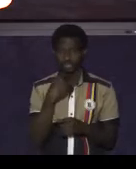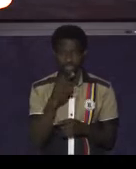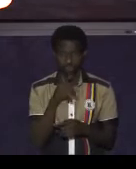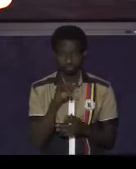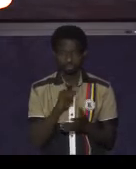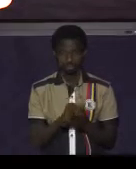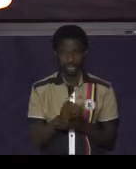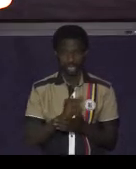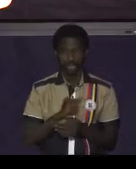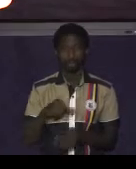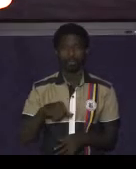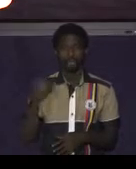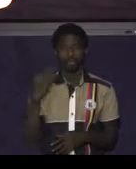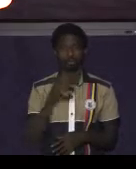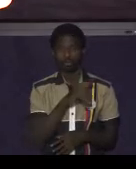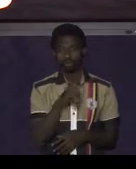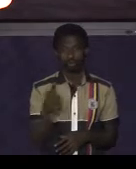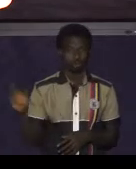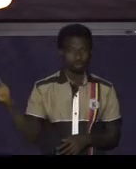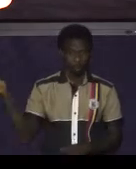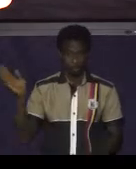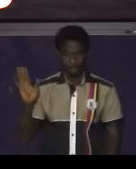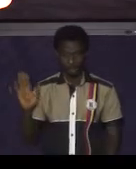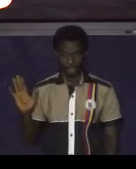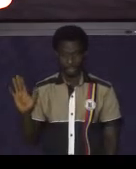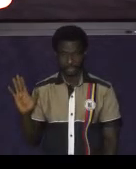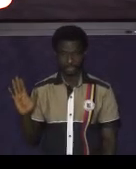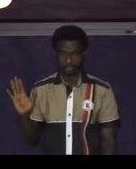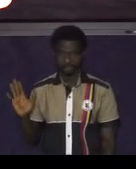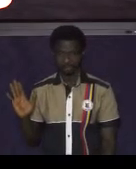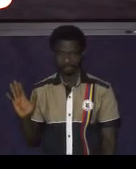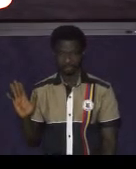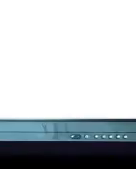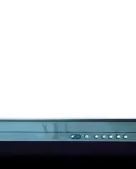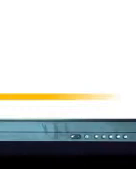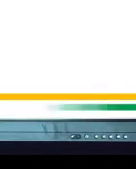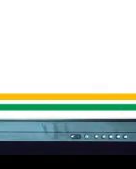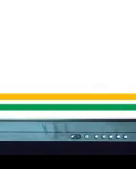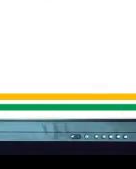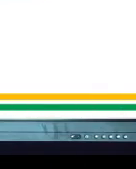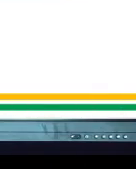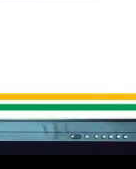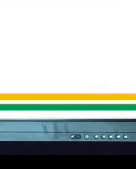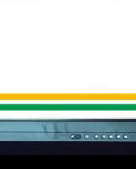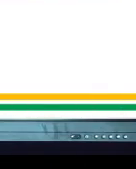that I am proud of you. Bye.